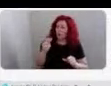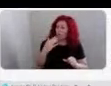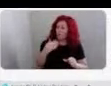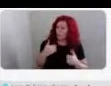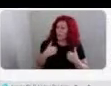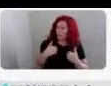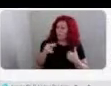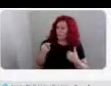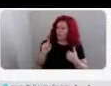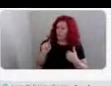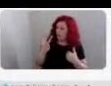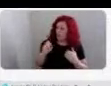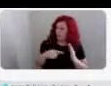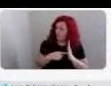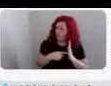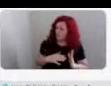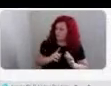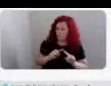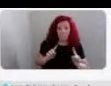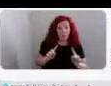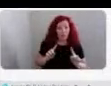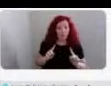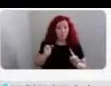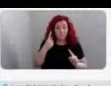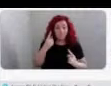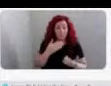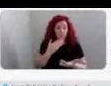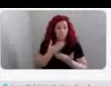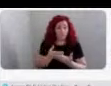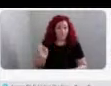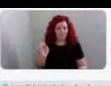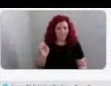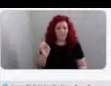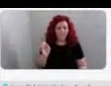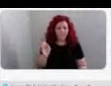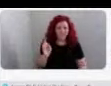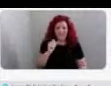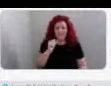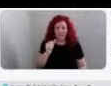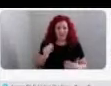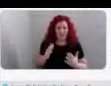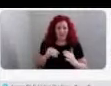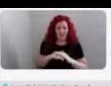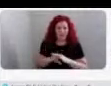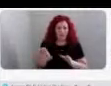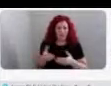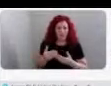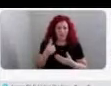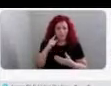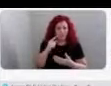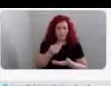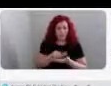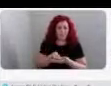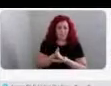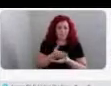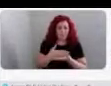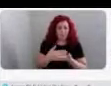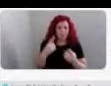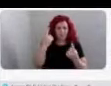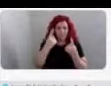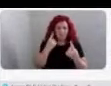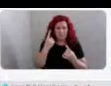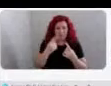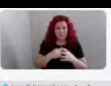native representatives but when they get to phoenix they're not even allowed in the room when the budget is being considered